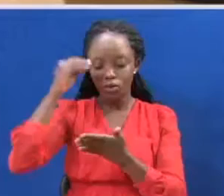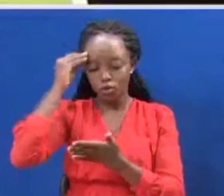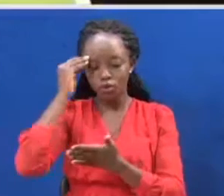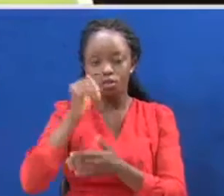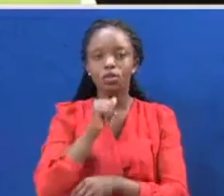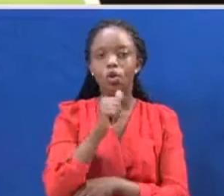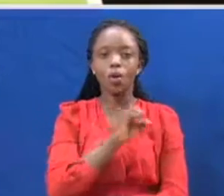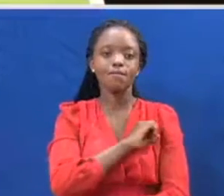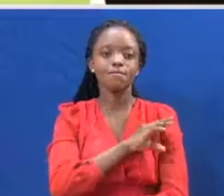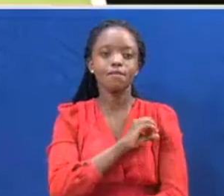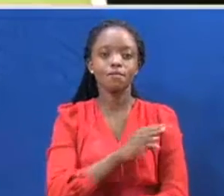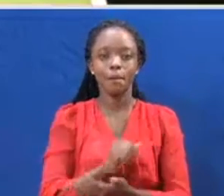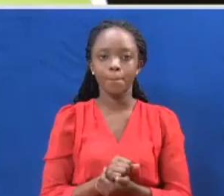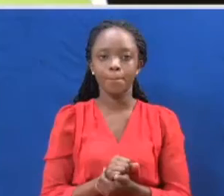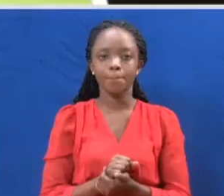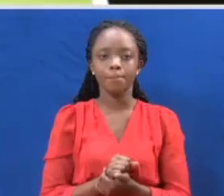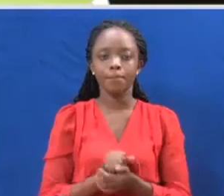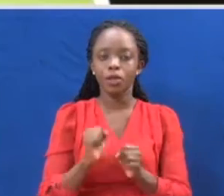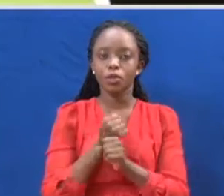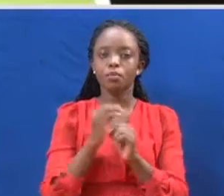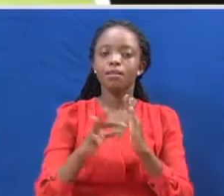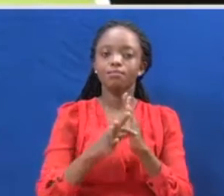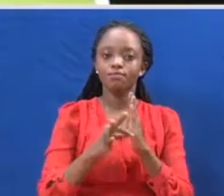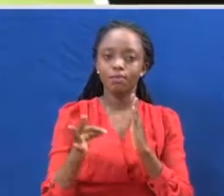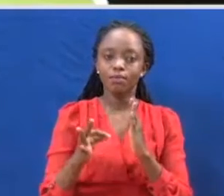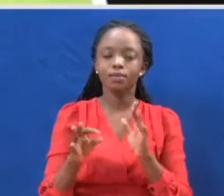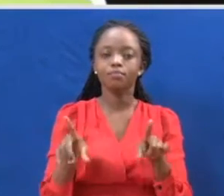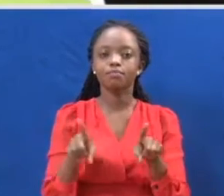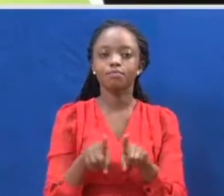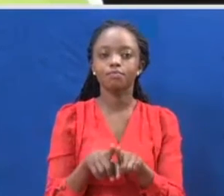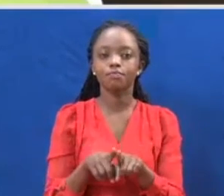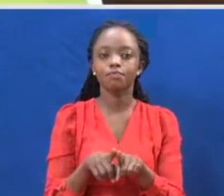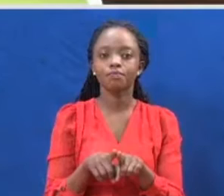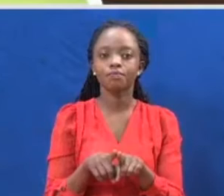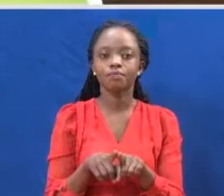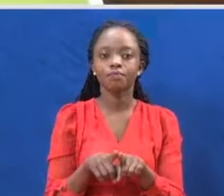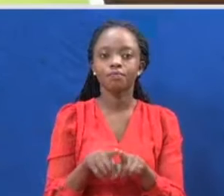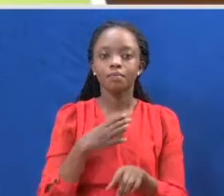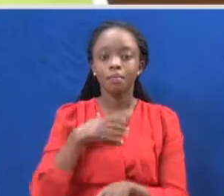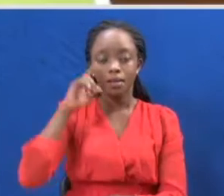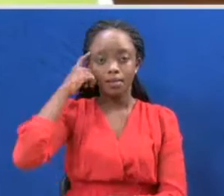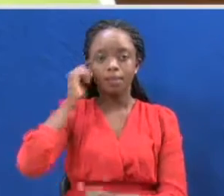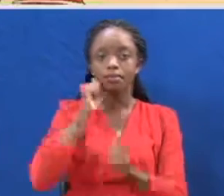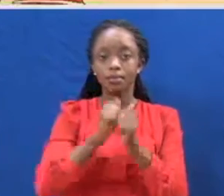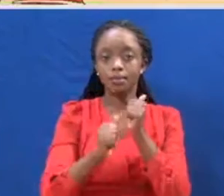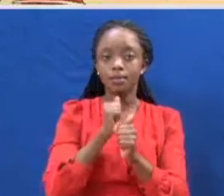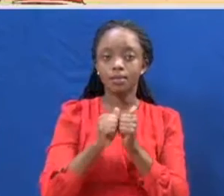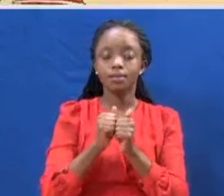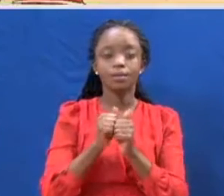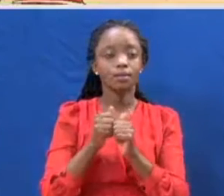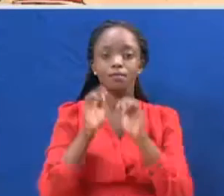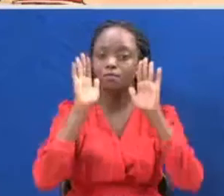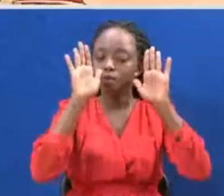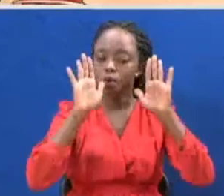it, to popularize it. And I think sciences are the backbone for